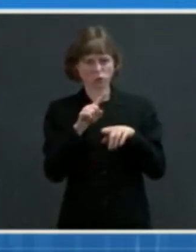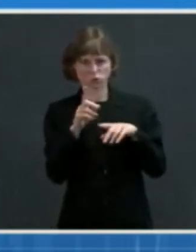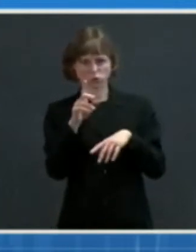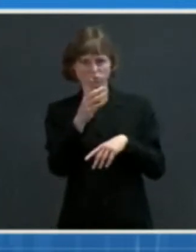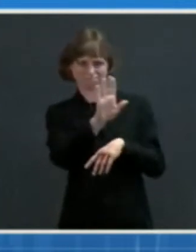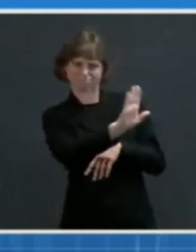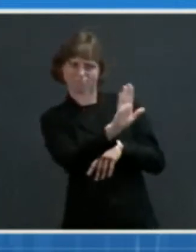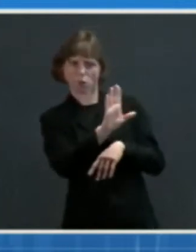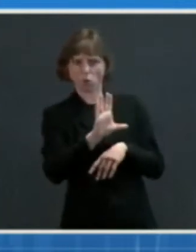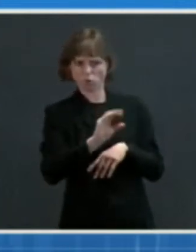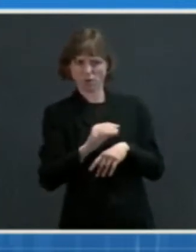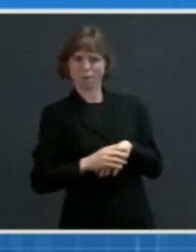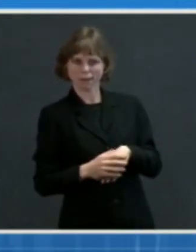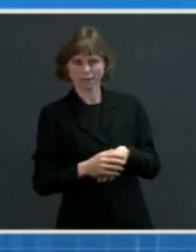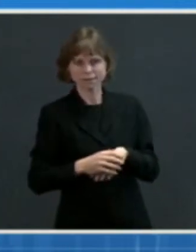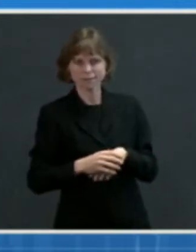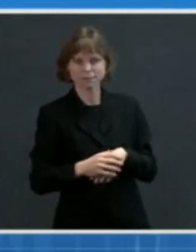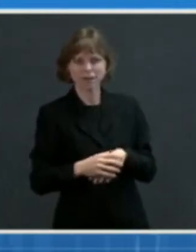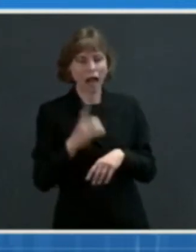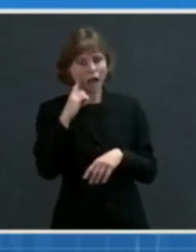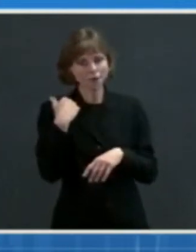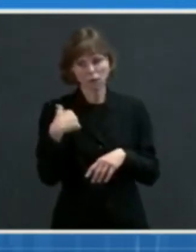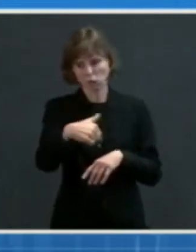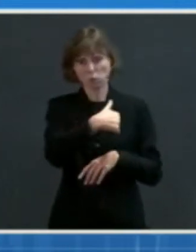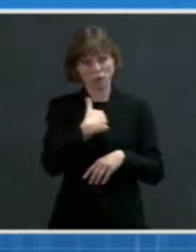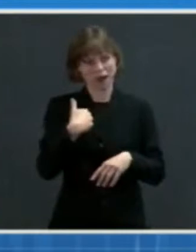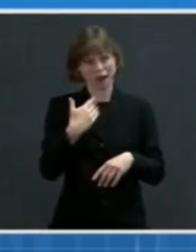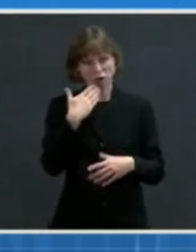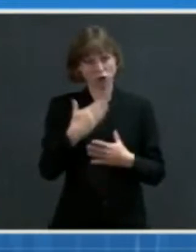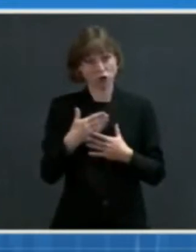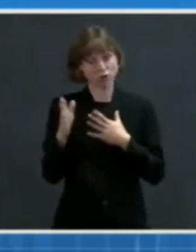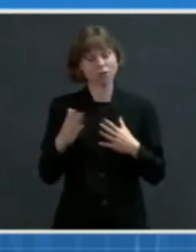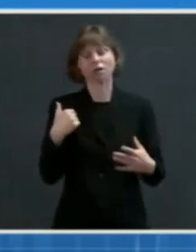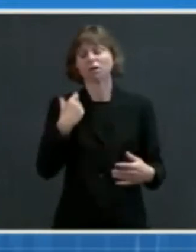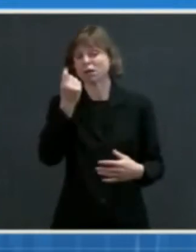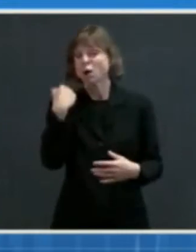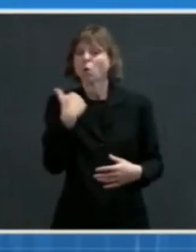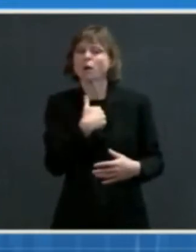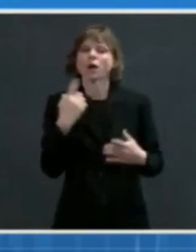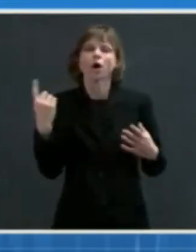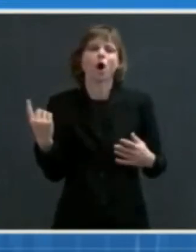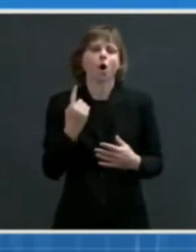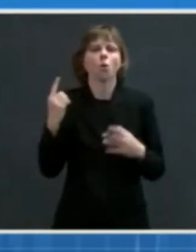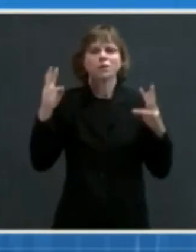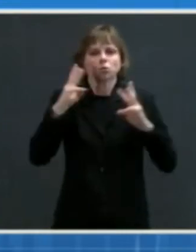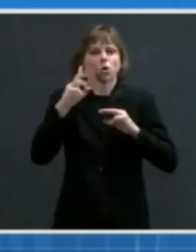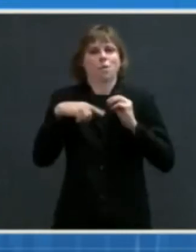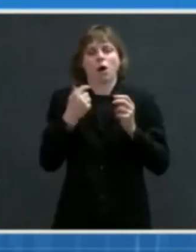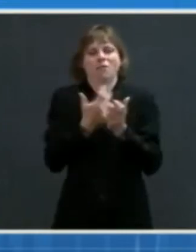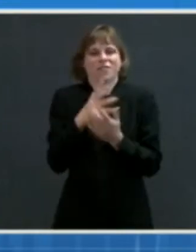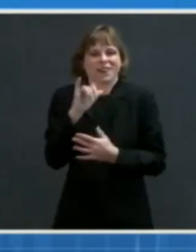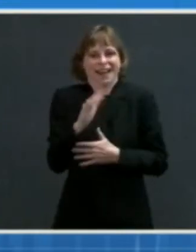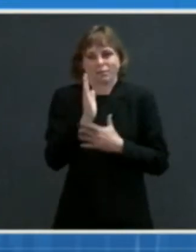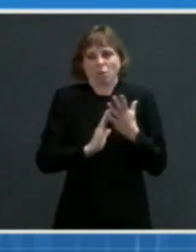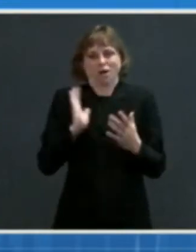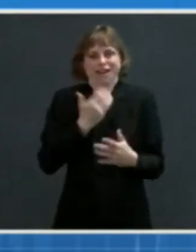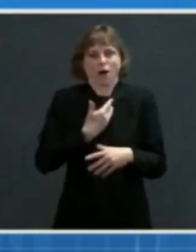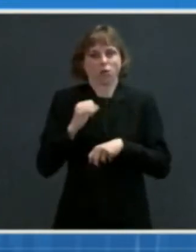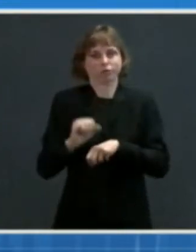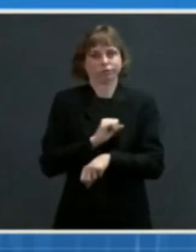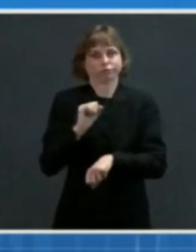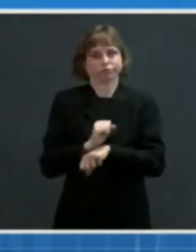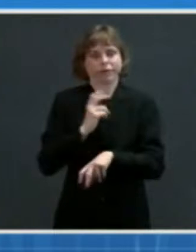I think we have a good plan. I will tell you, we always worry about everything. I mean, it's sort of part of our ethic around here